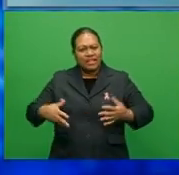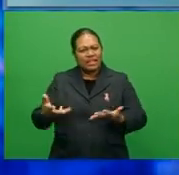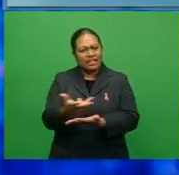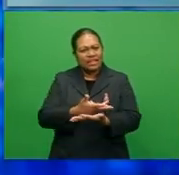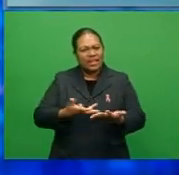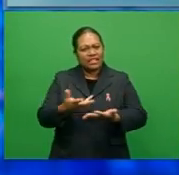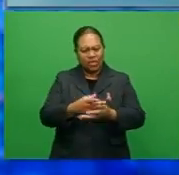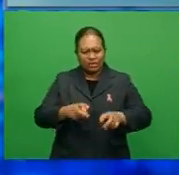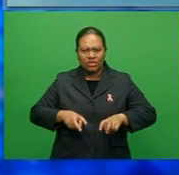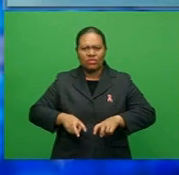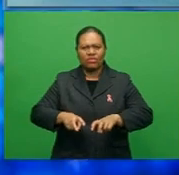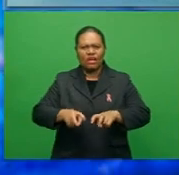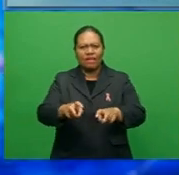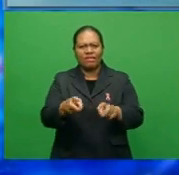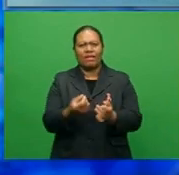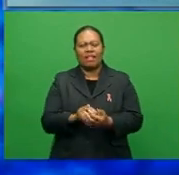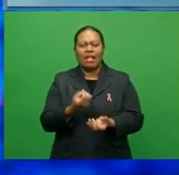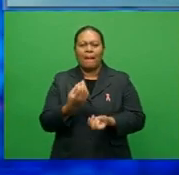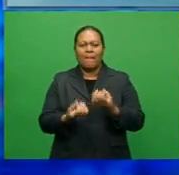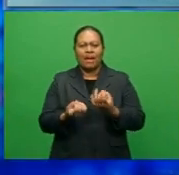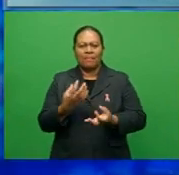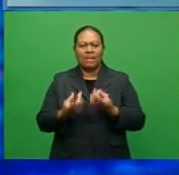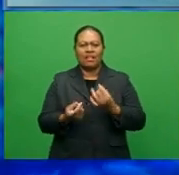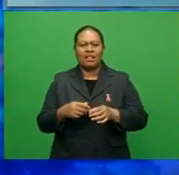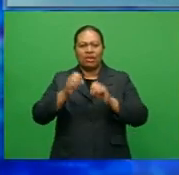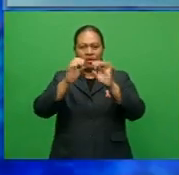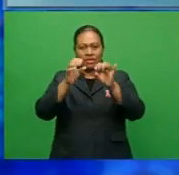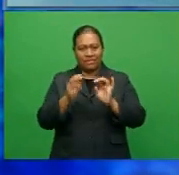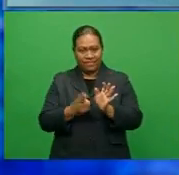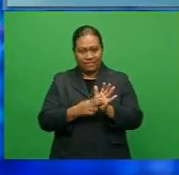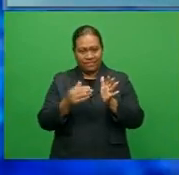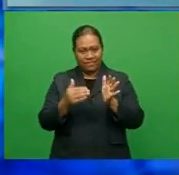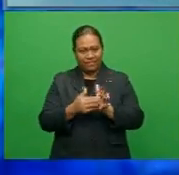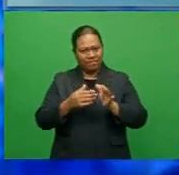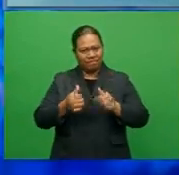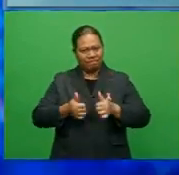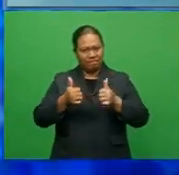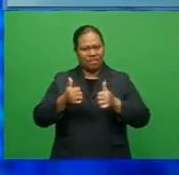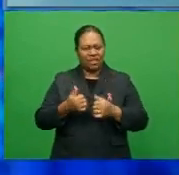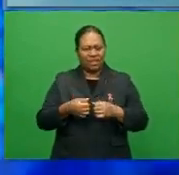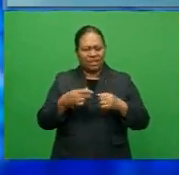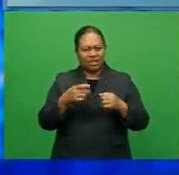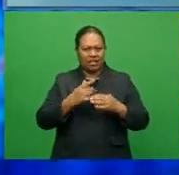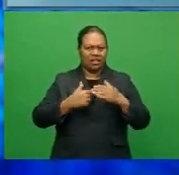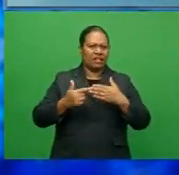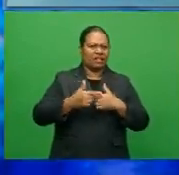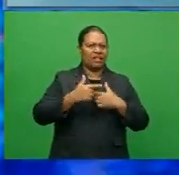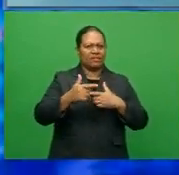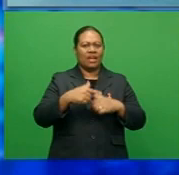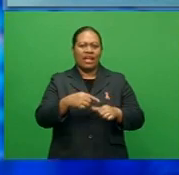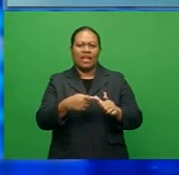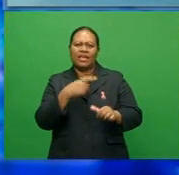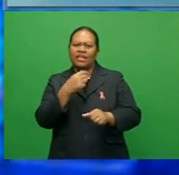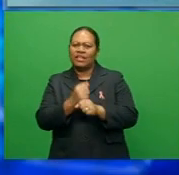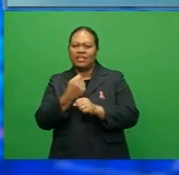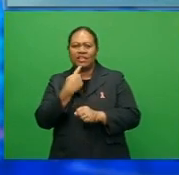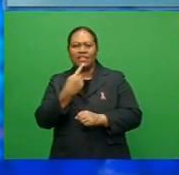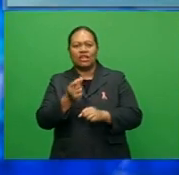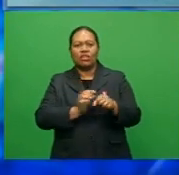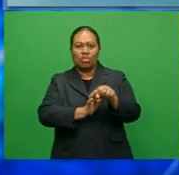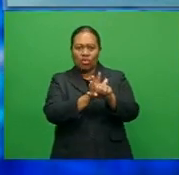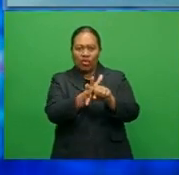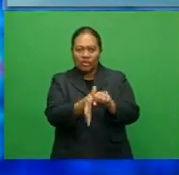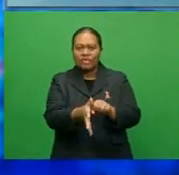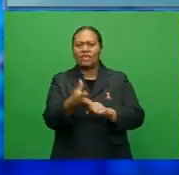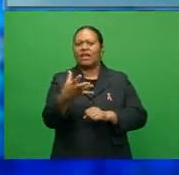Discussions on the travel bubble with Australia and New Zealand have reached a sensitive stage. Minister for Economy Ayaz Sayed Kayum says as